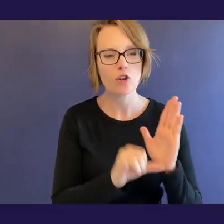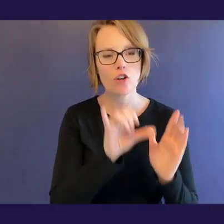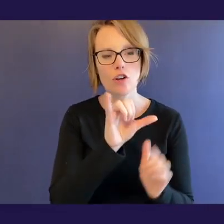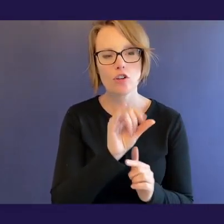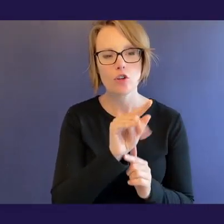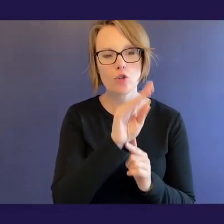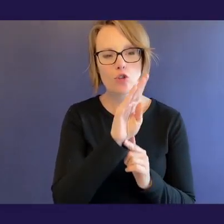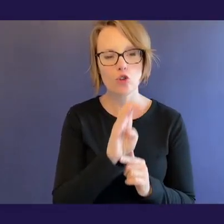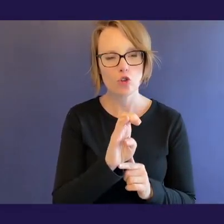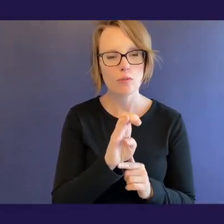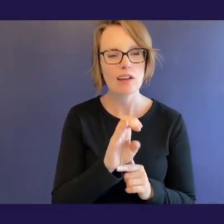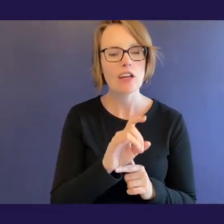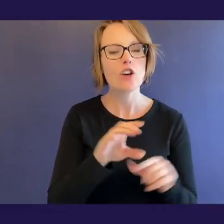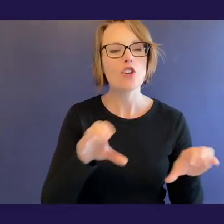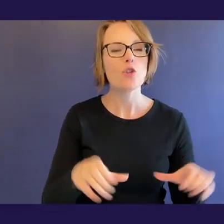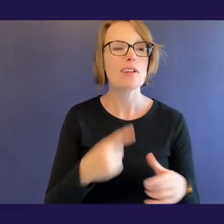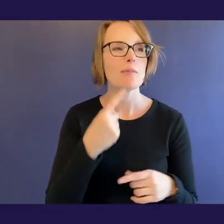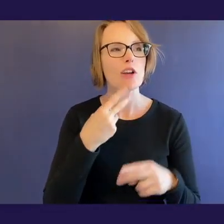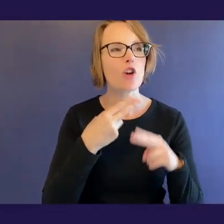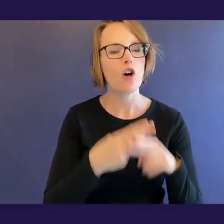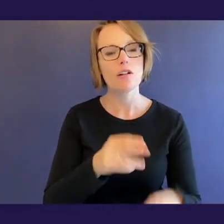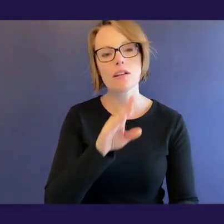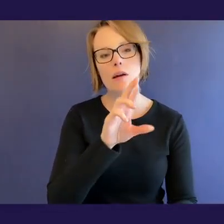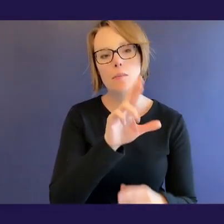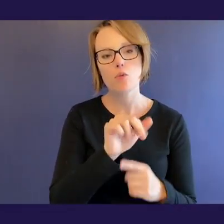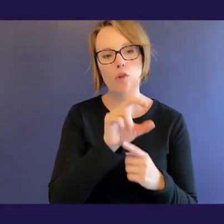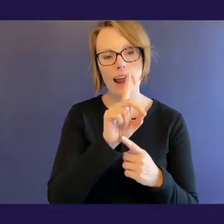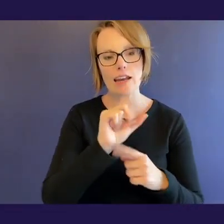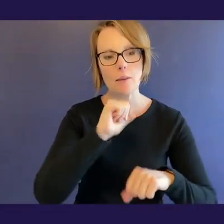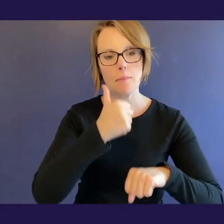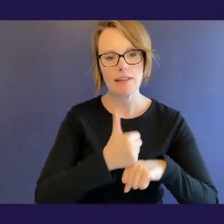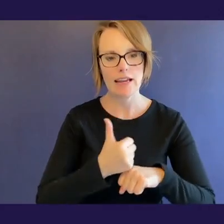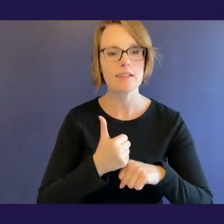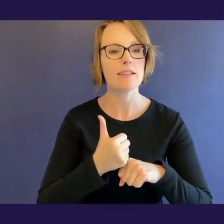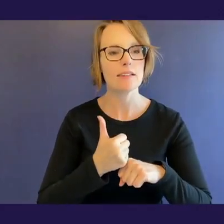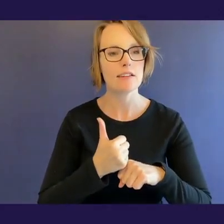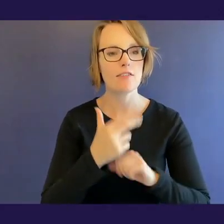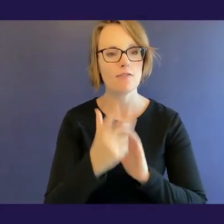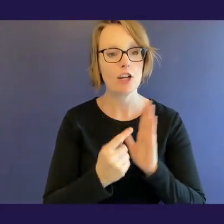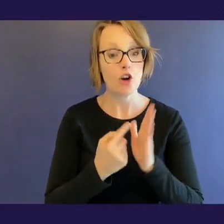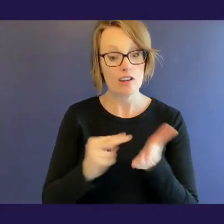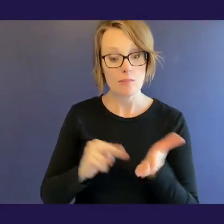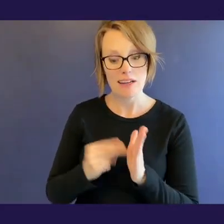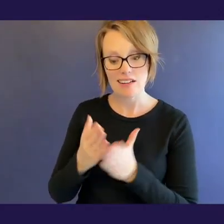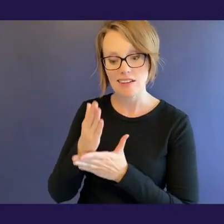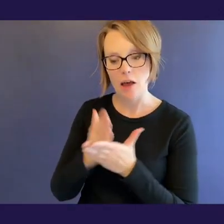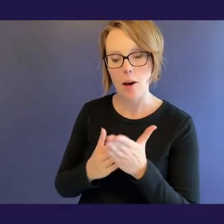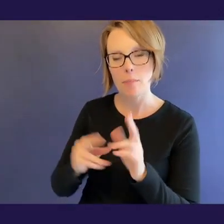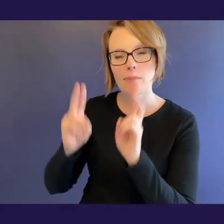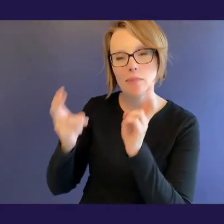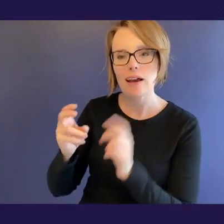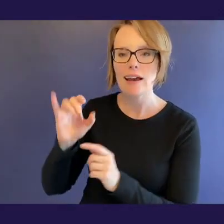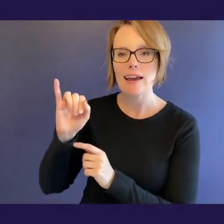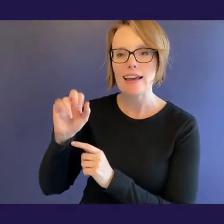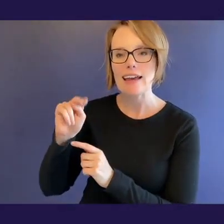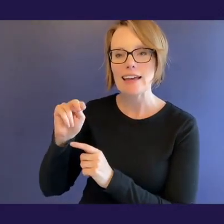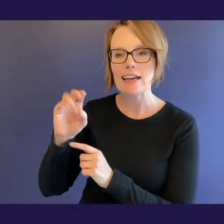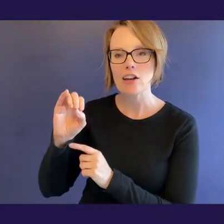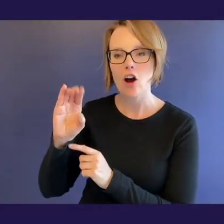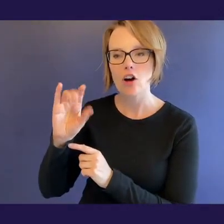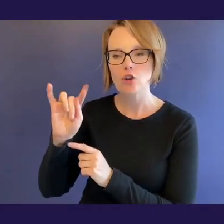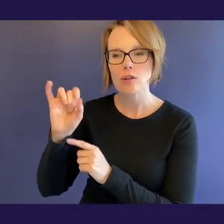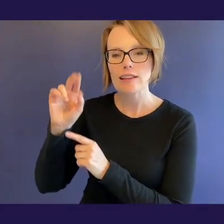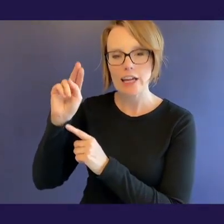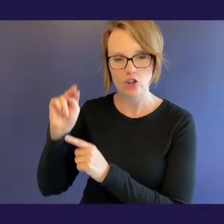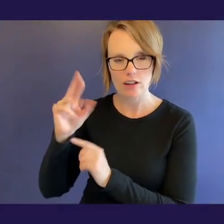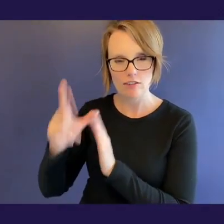is placing inoculation-based videos as YouTube advertisements and seeing if we get a response that folks are better